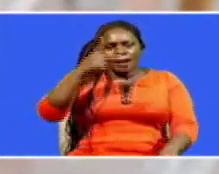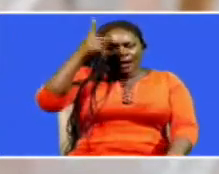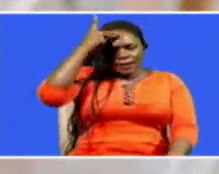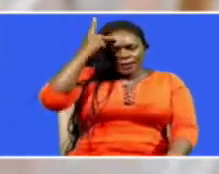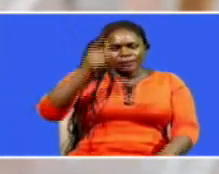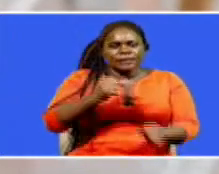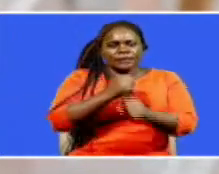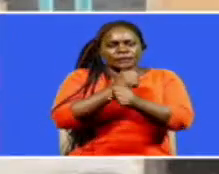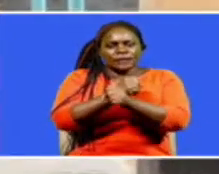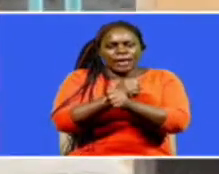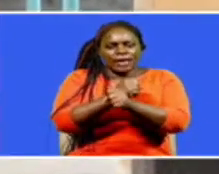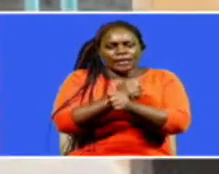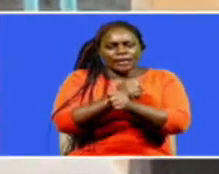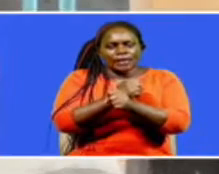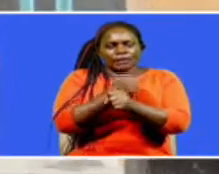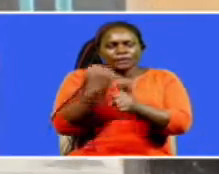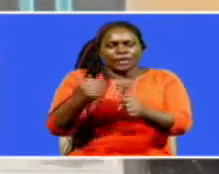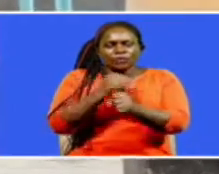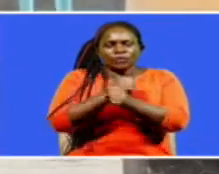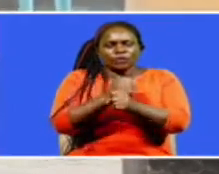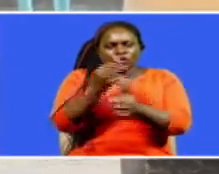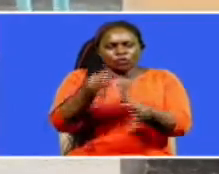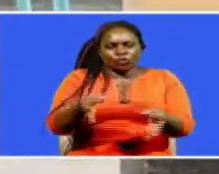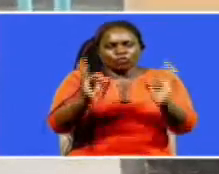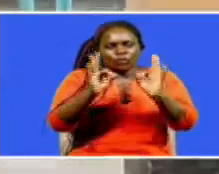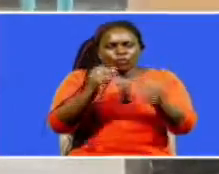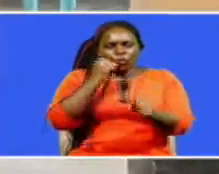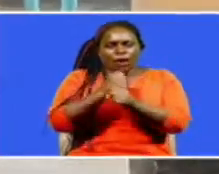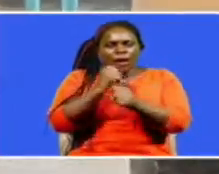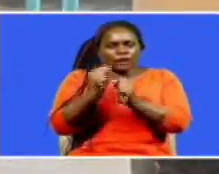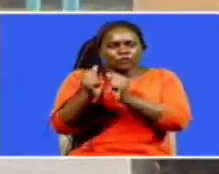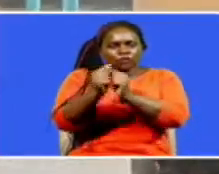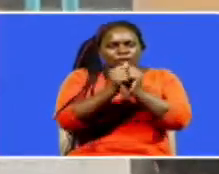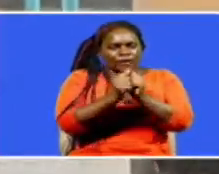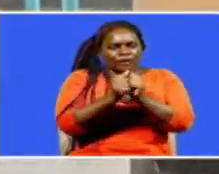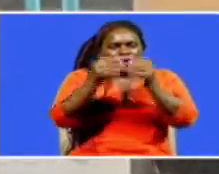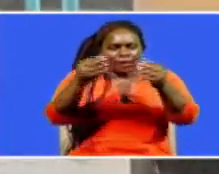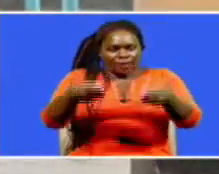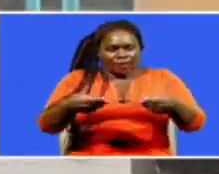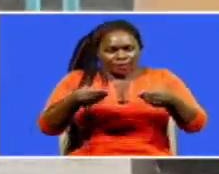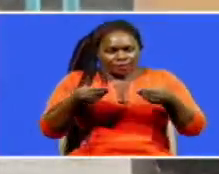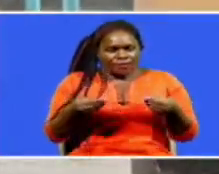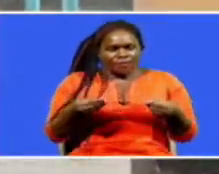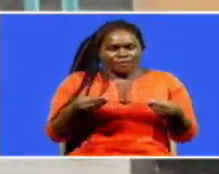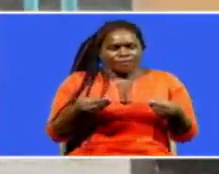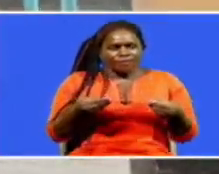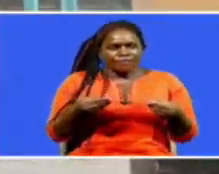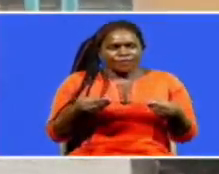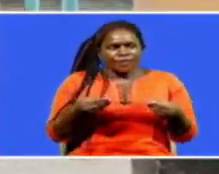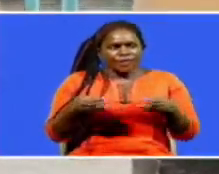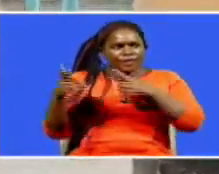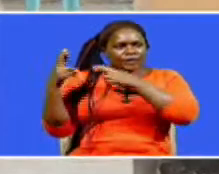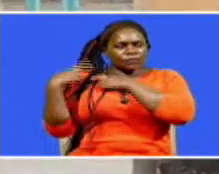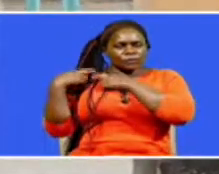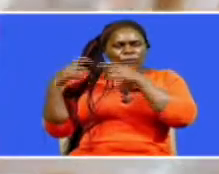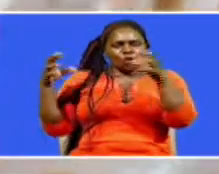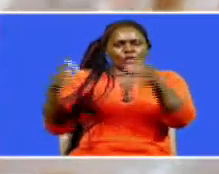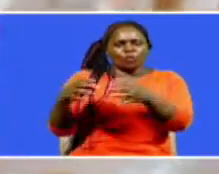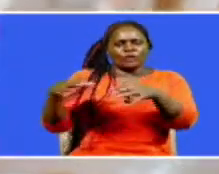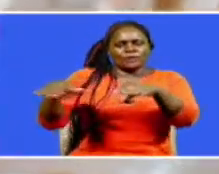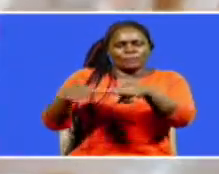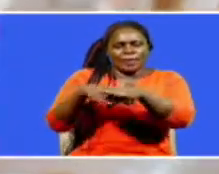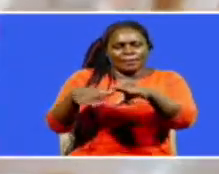child protection officers. When we all work together, it gives the responsibility to community